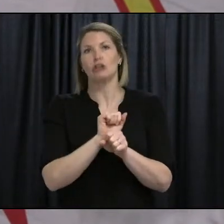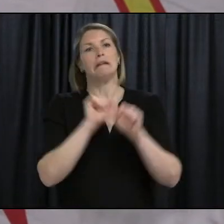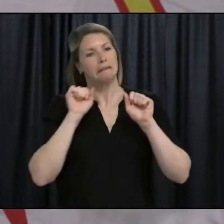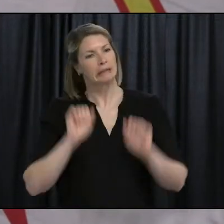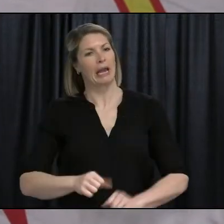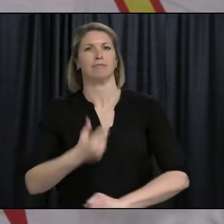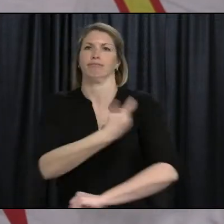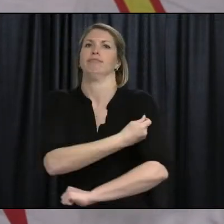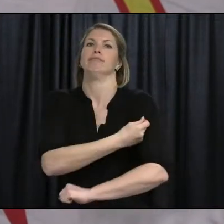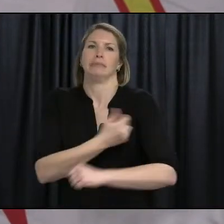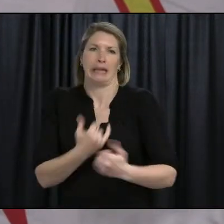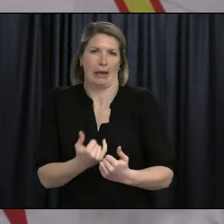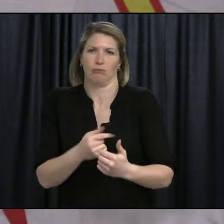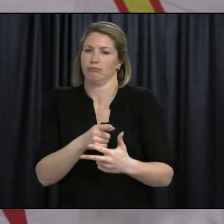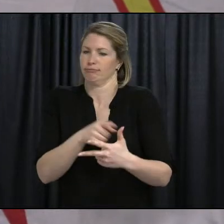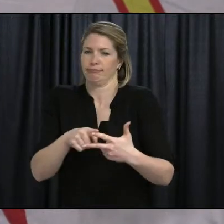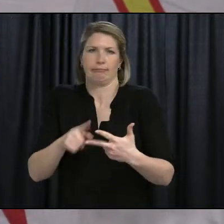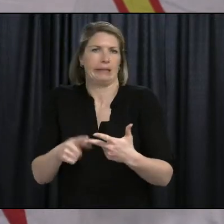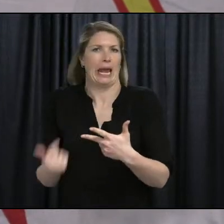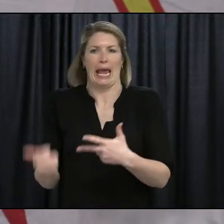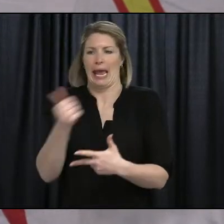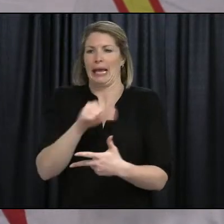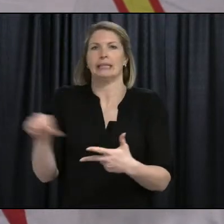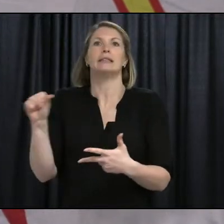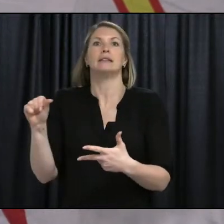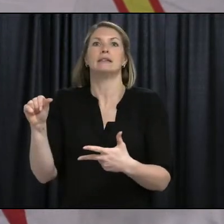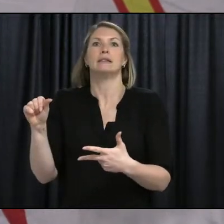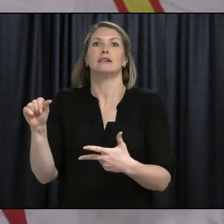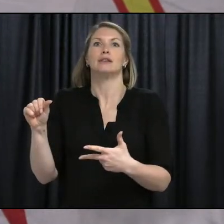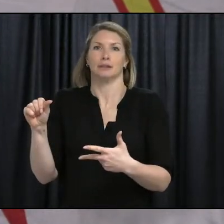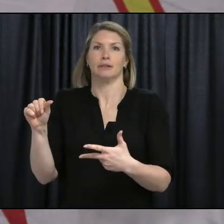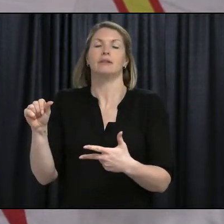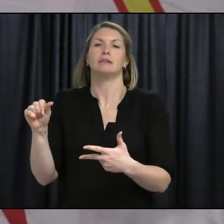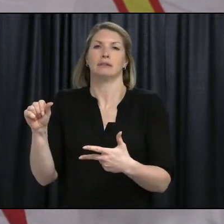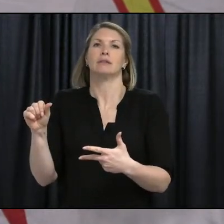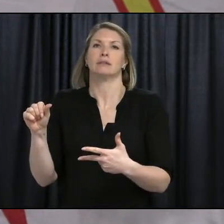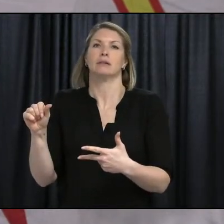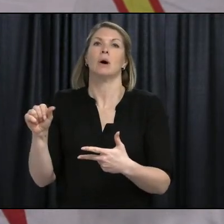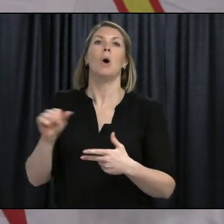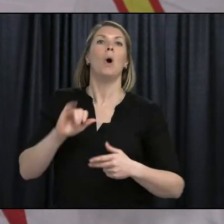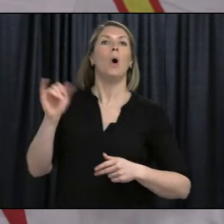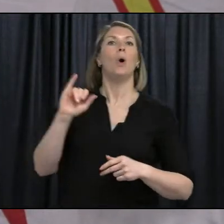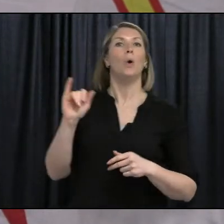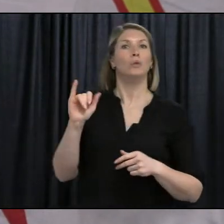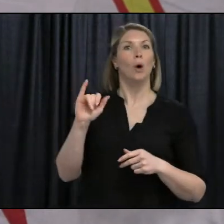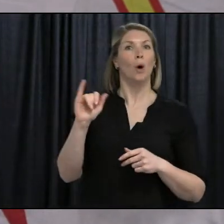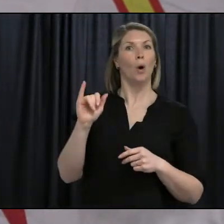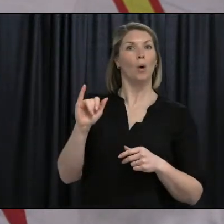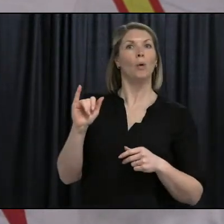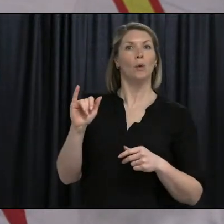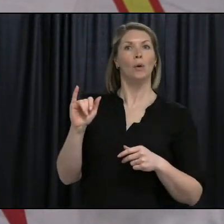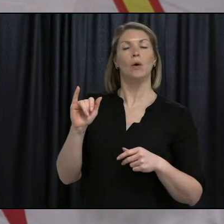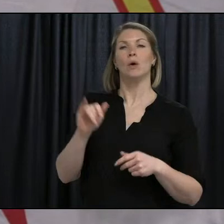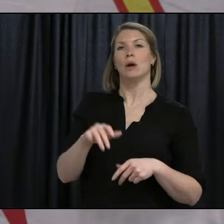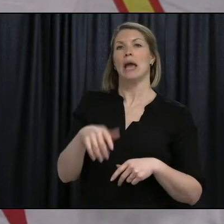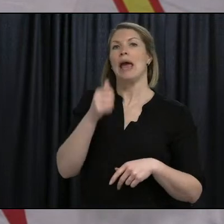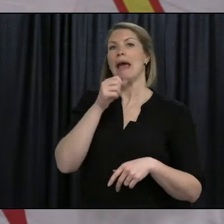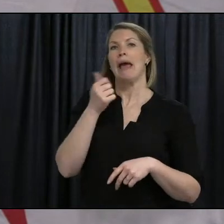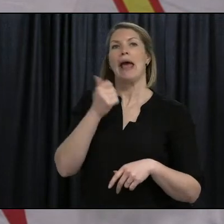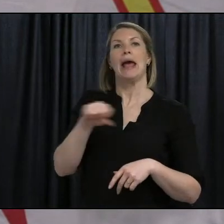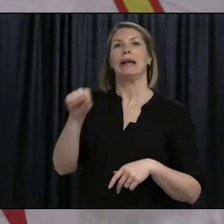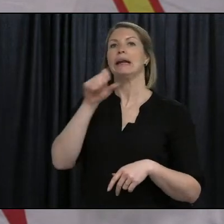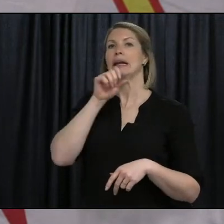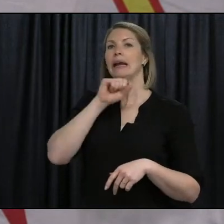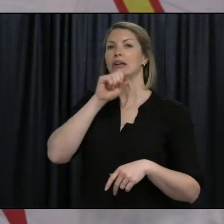of exposure to COVID-19. Today, we are expanding this eligibility again to individuals over the age